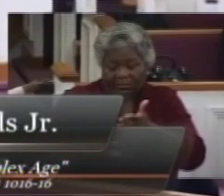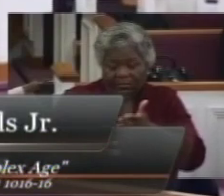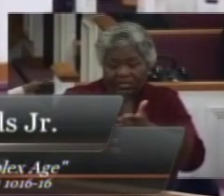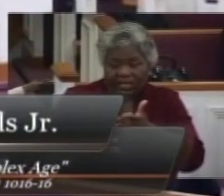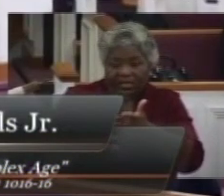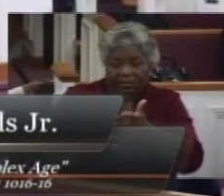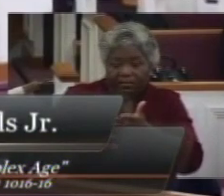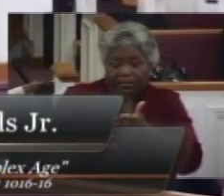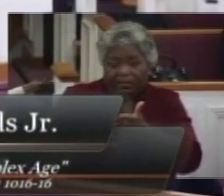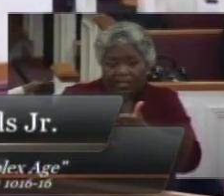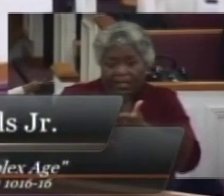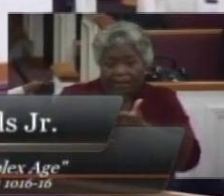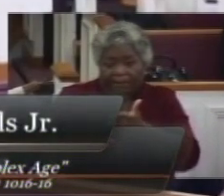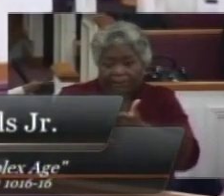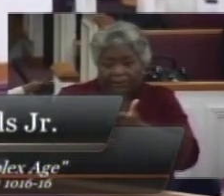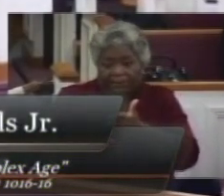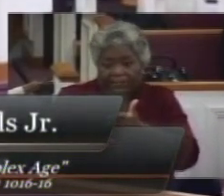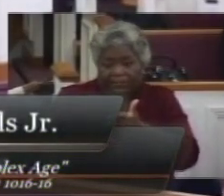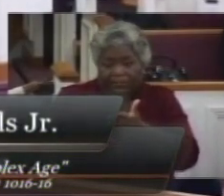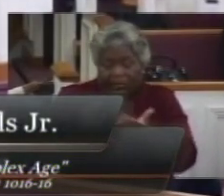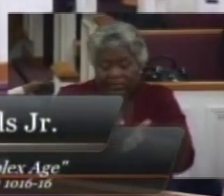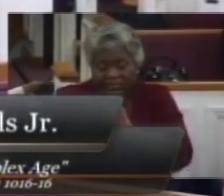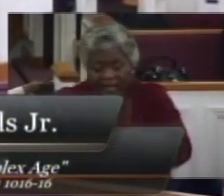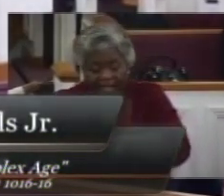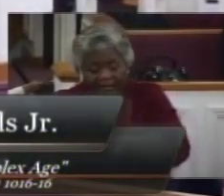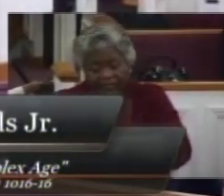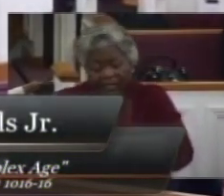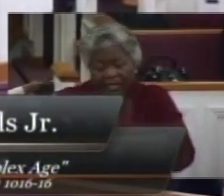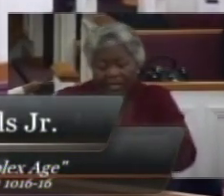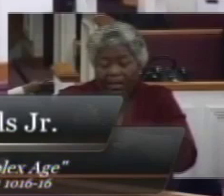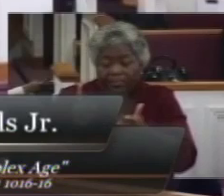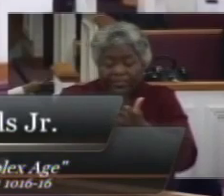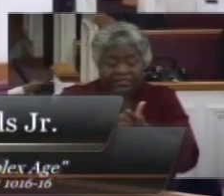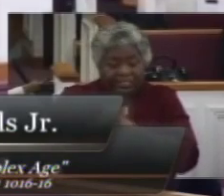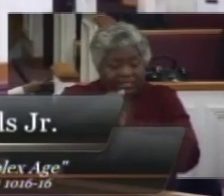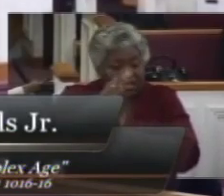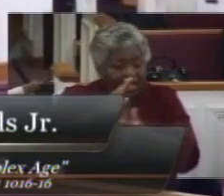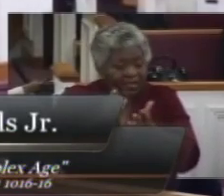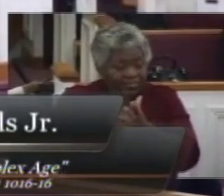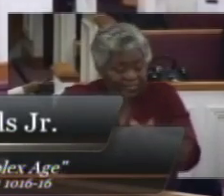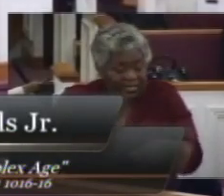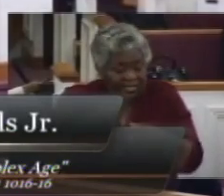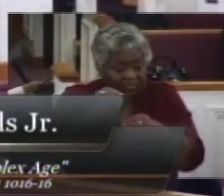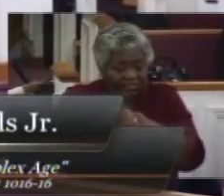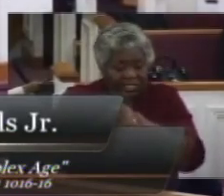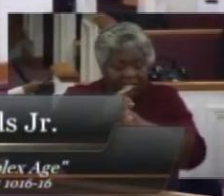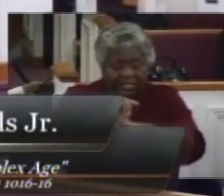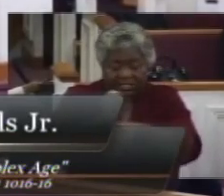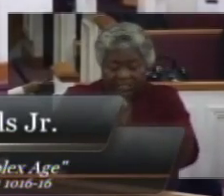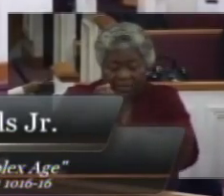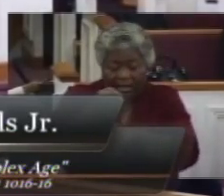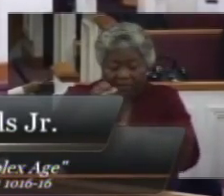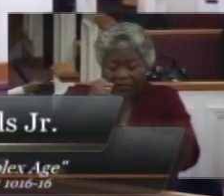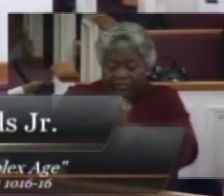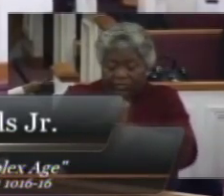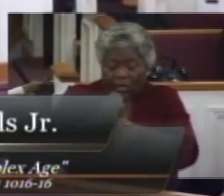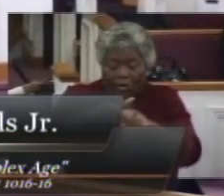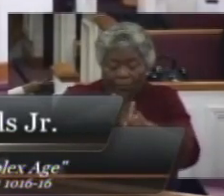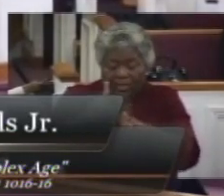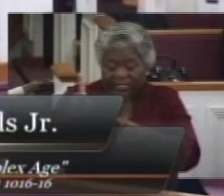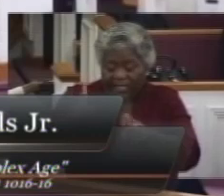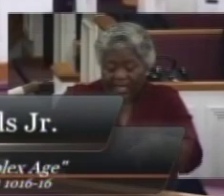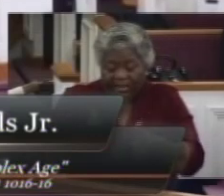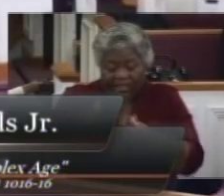that doesn't live in temples of stone, but he lives in the